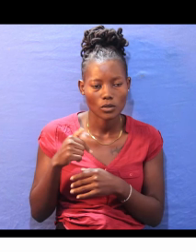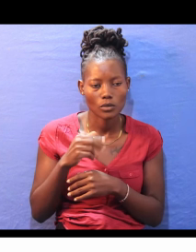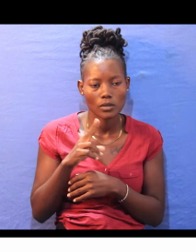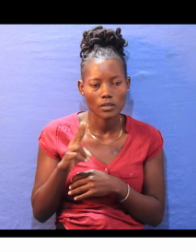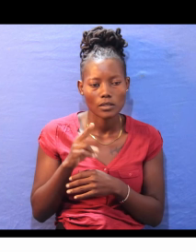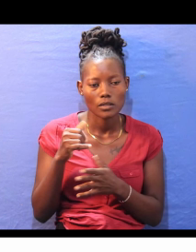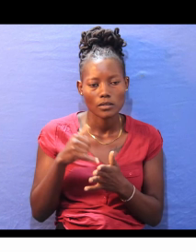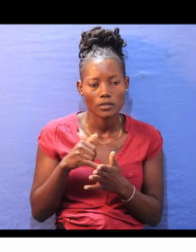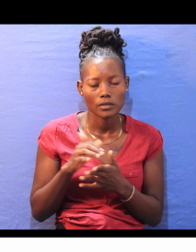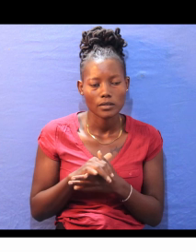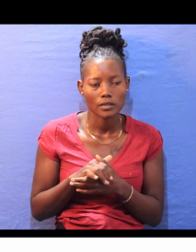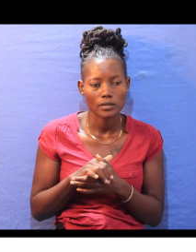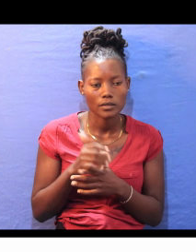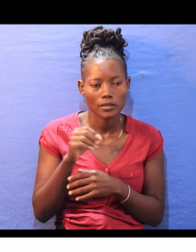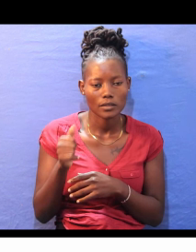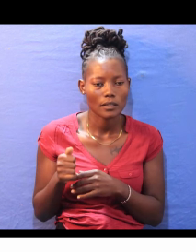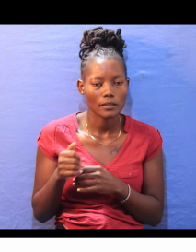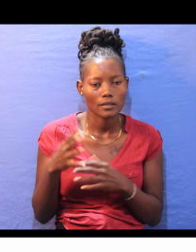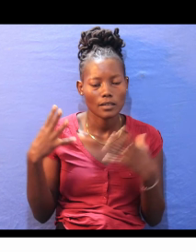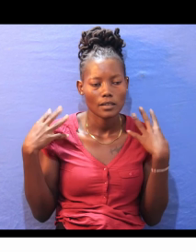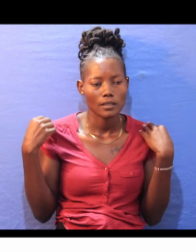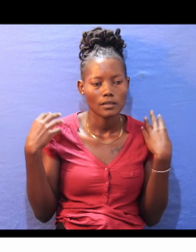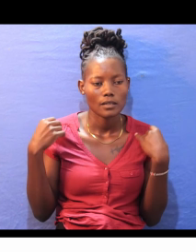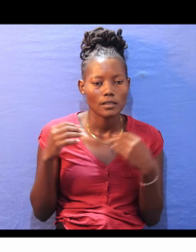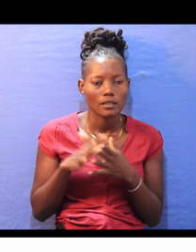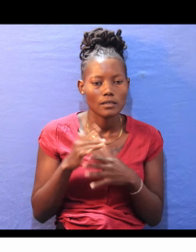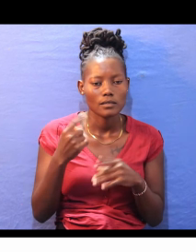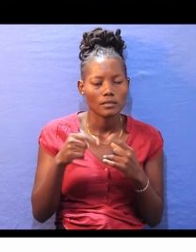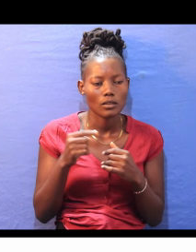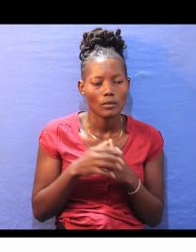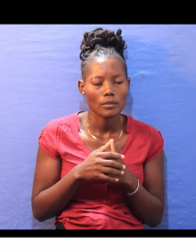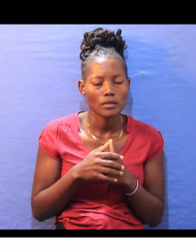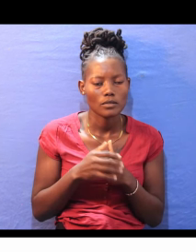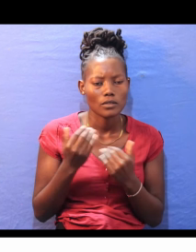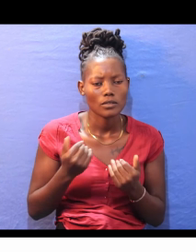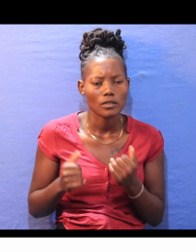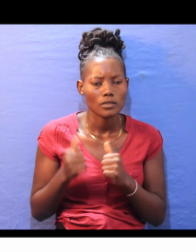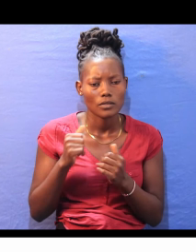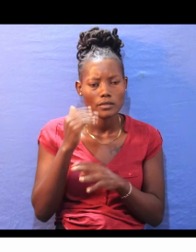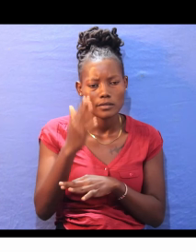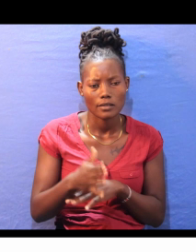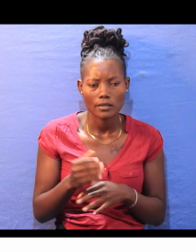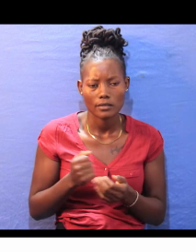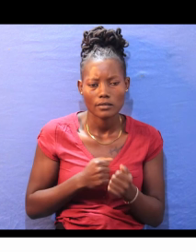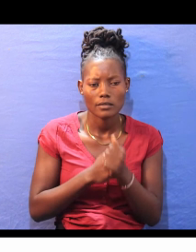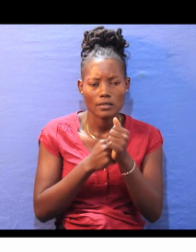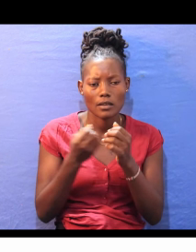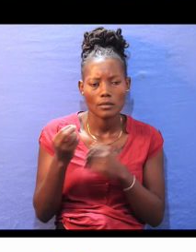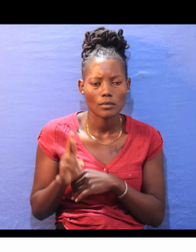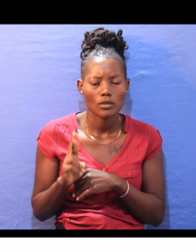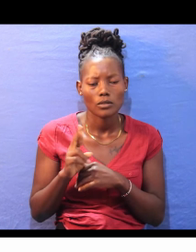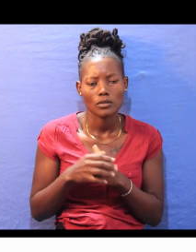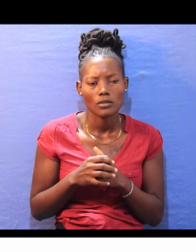Our competition exercises are going to be things which directly support or directly mimic or are in